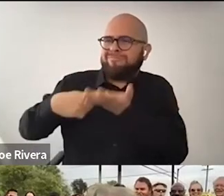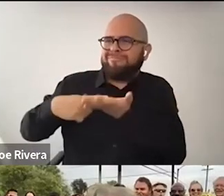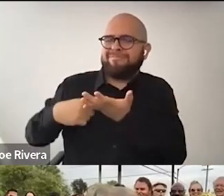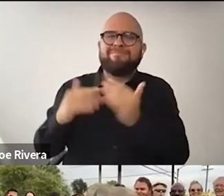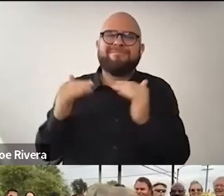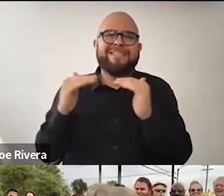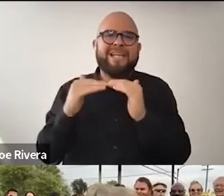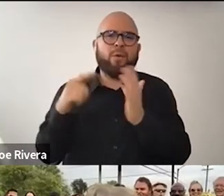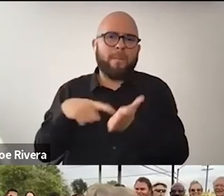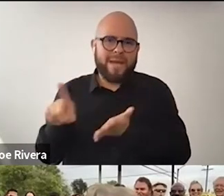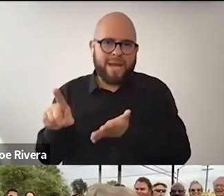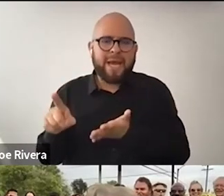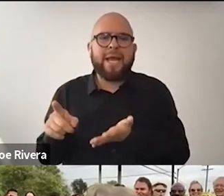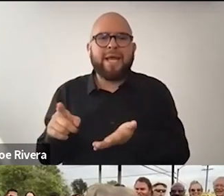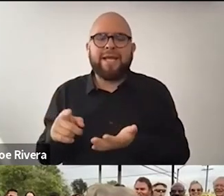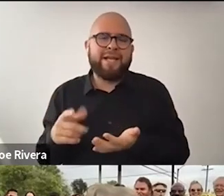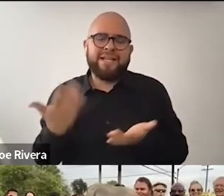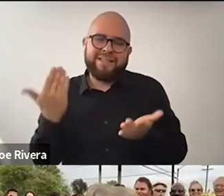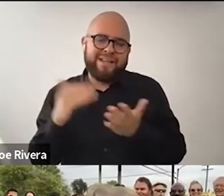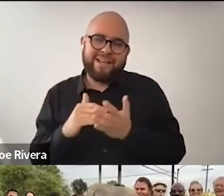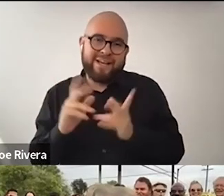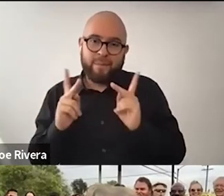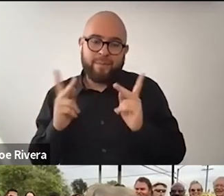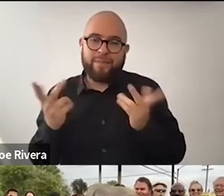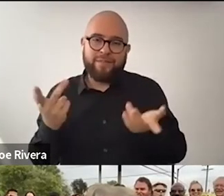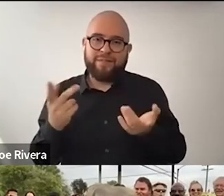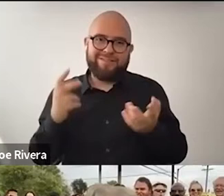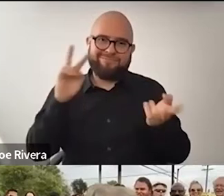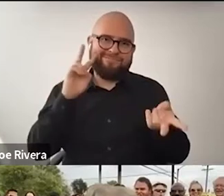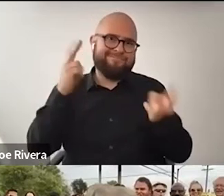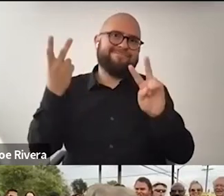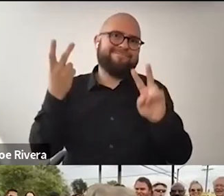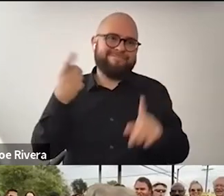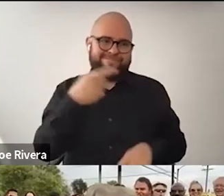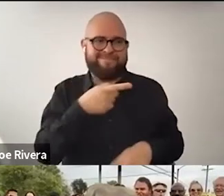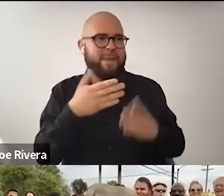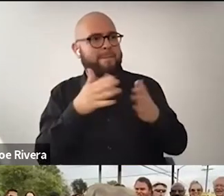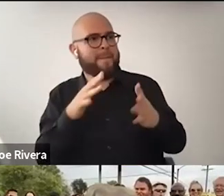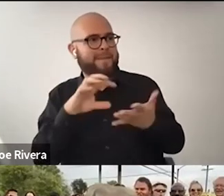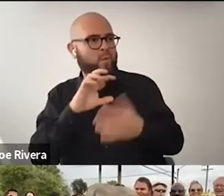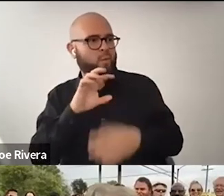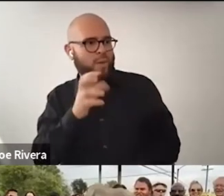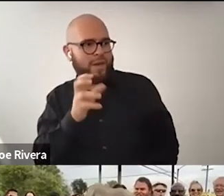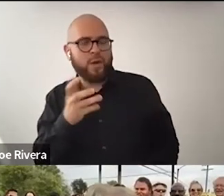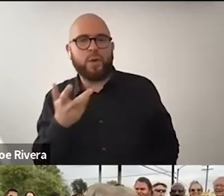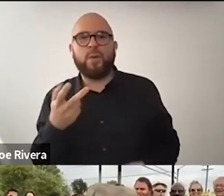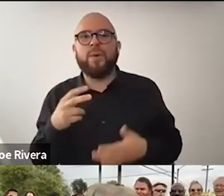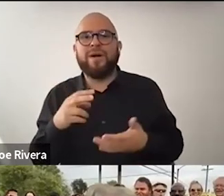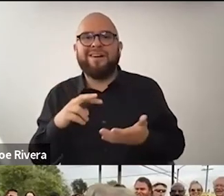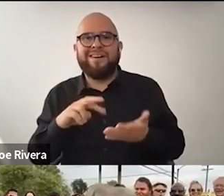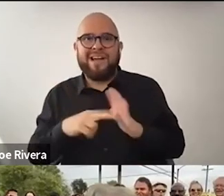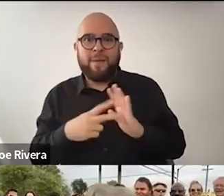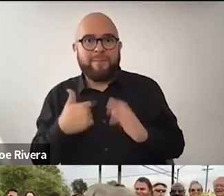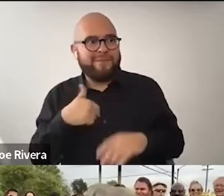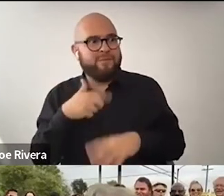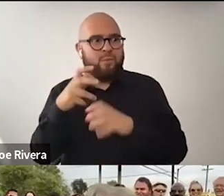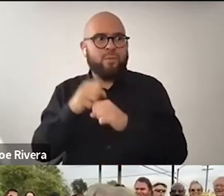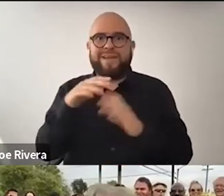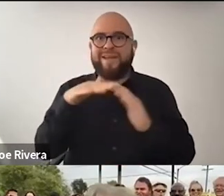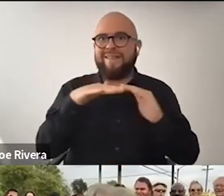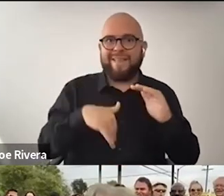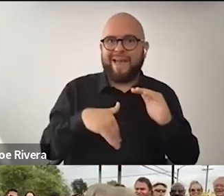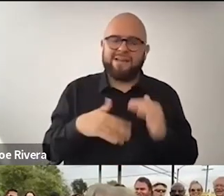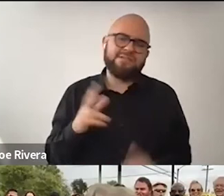radio, just because it seems like it's public doesn't mean that we get less than anybody else. Yeah. Yeah.